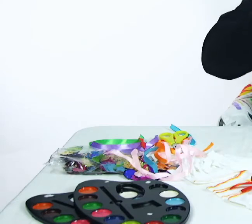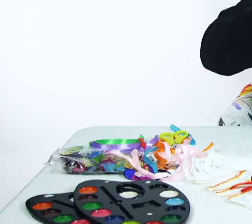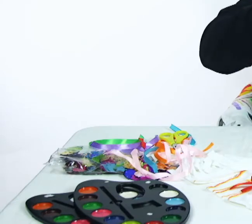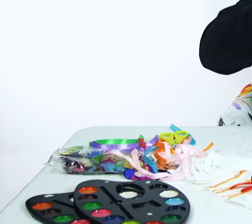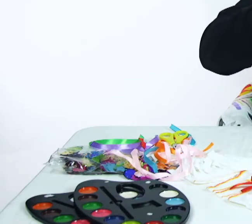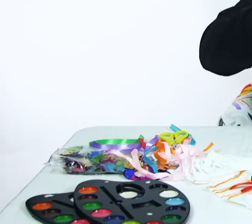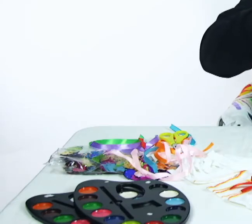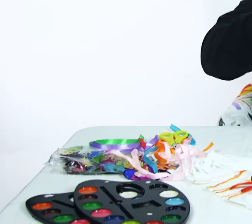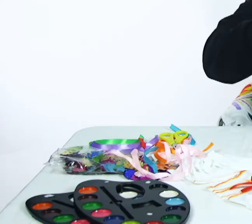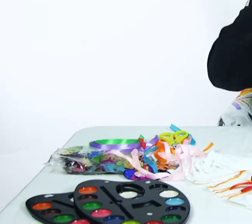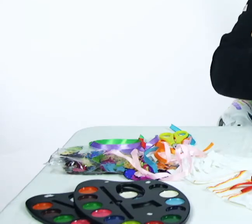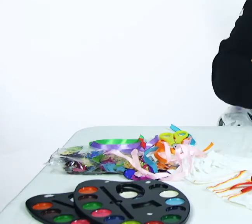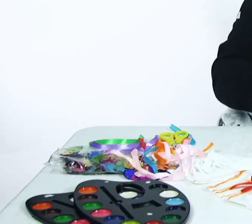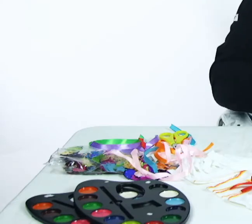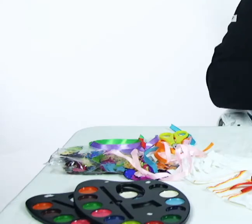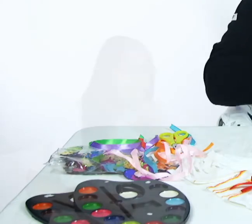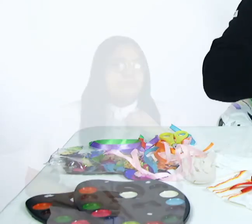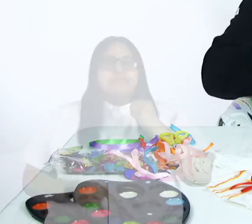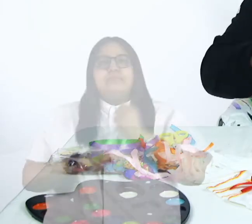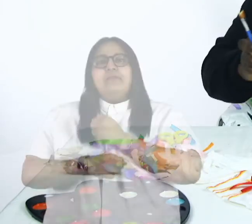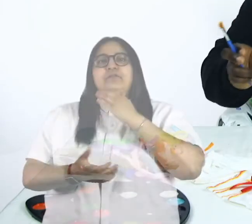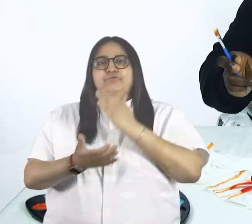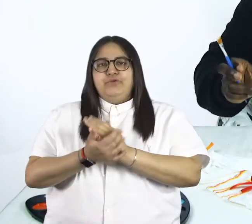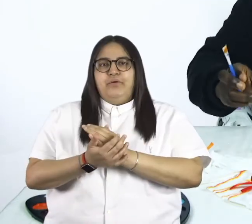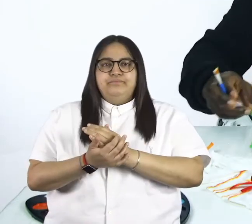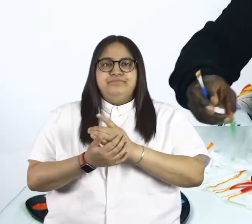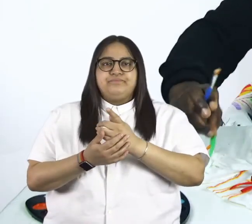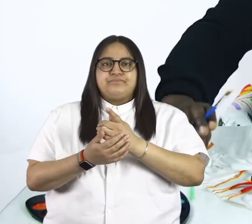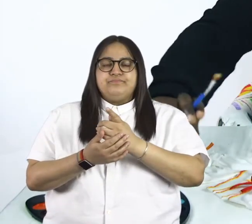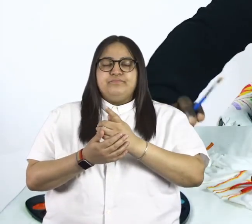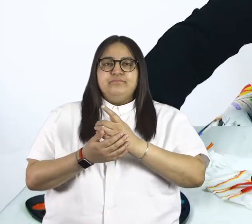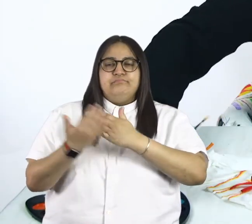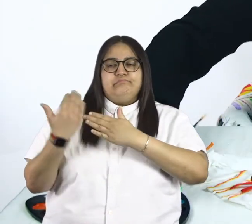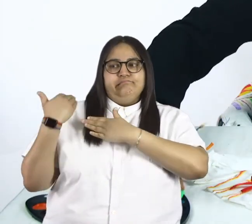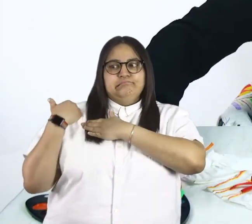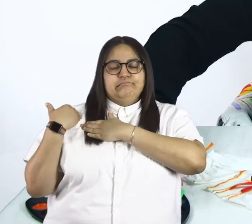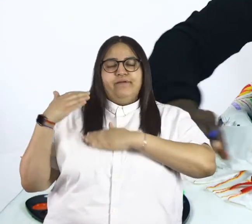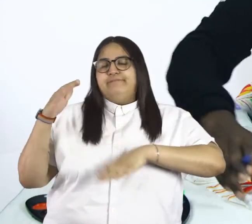Try and find a scrap piece of card